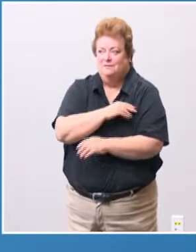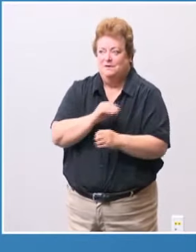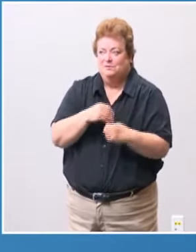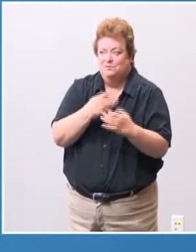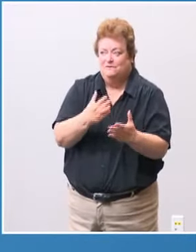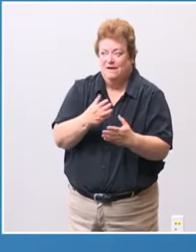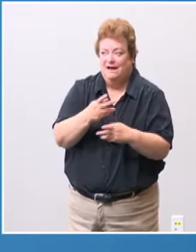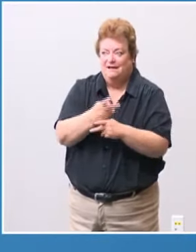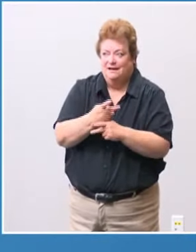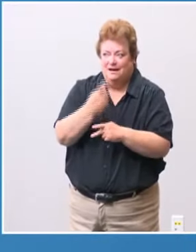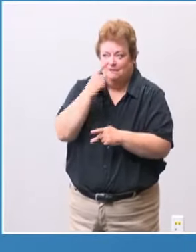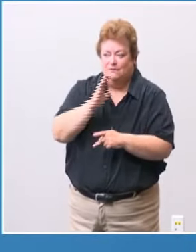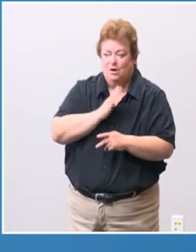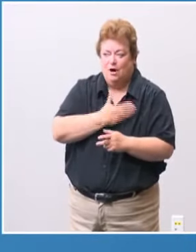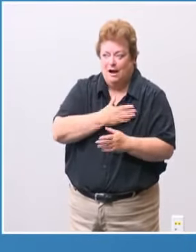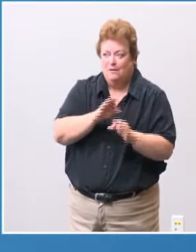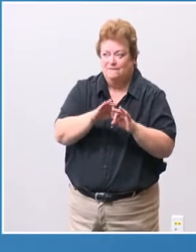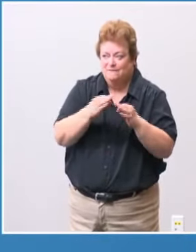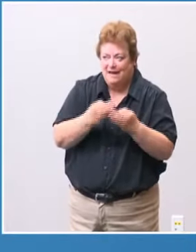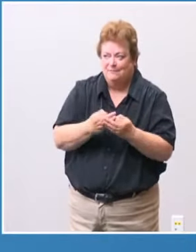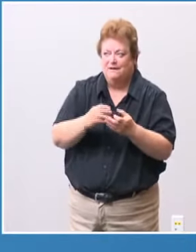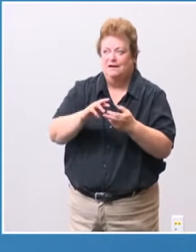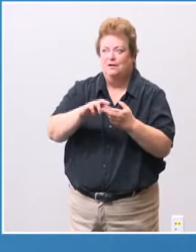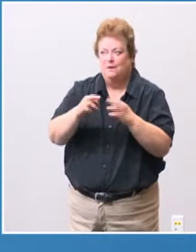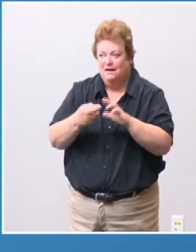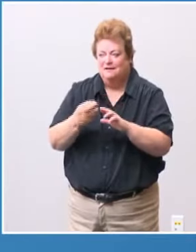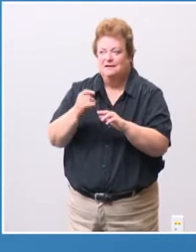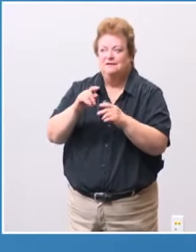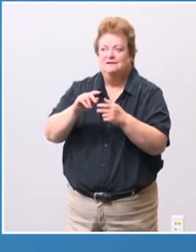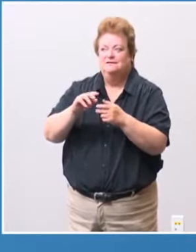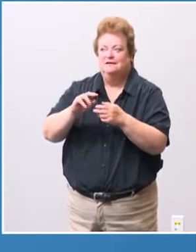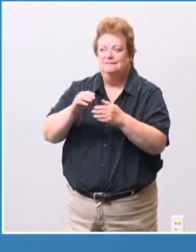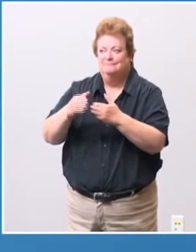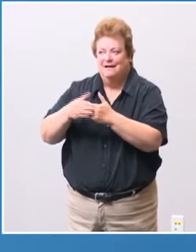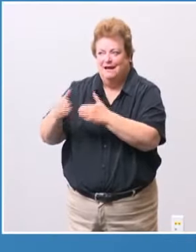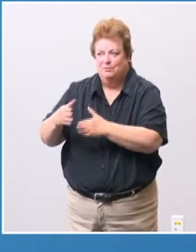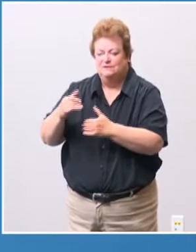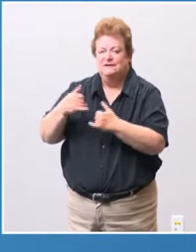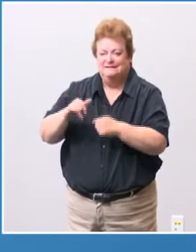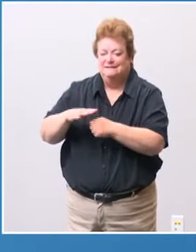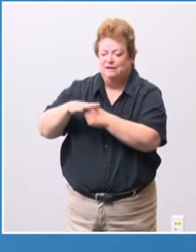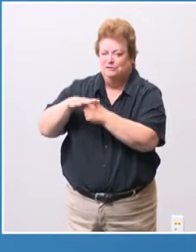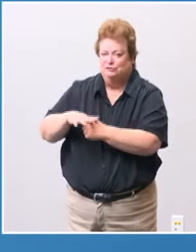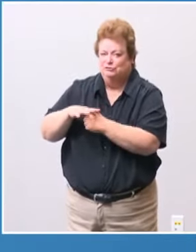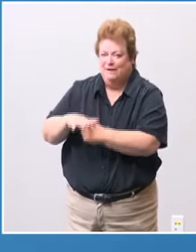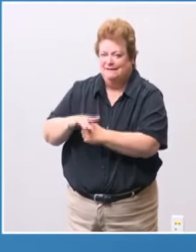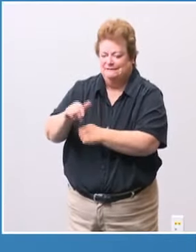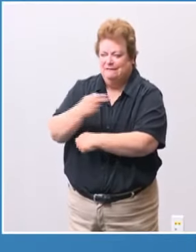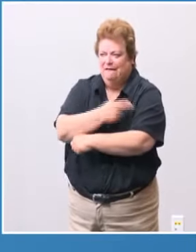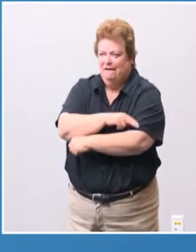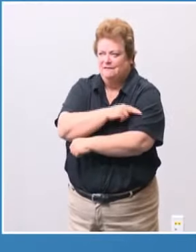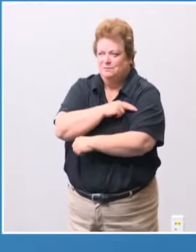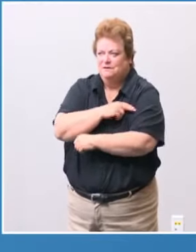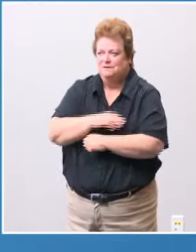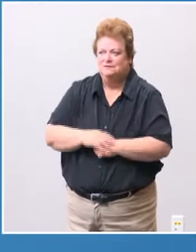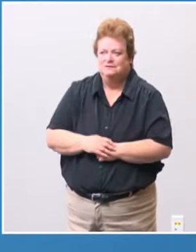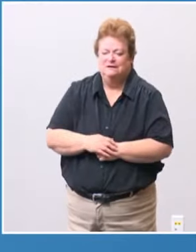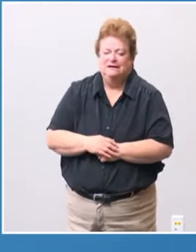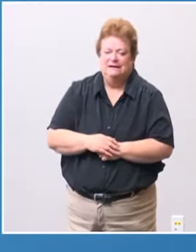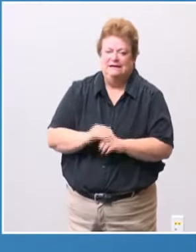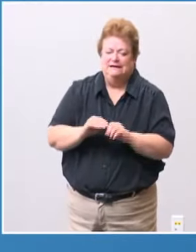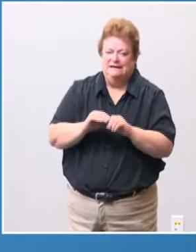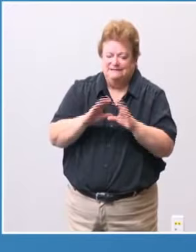care to our relatives, friends, and neighbors are still very stressed. It's clear our efforts are making a positive